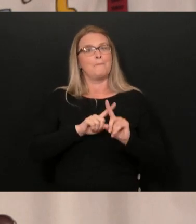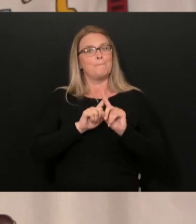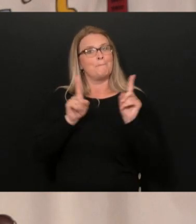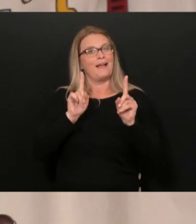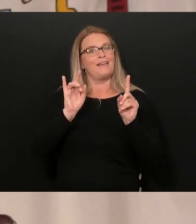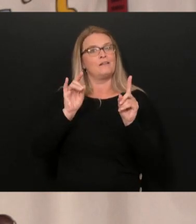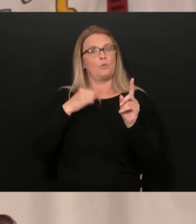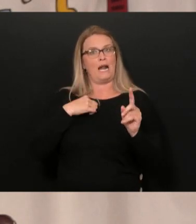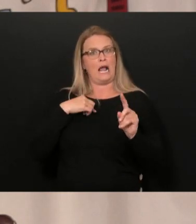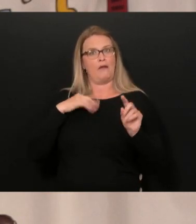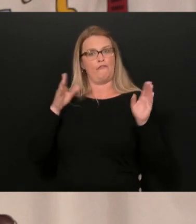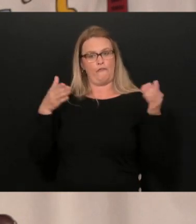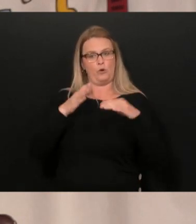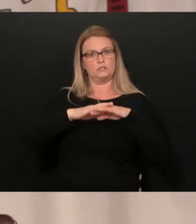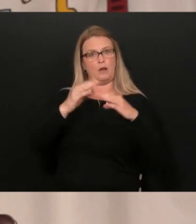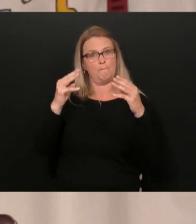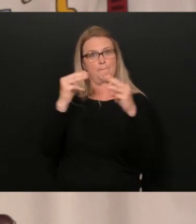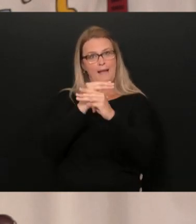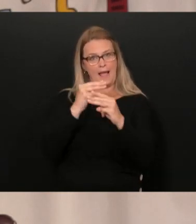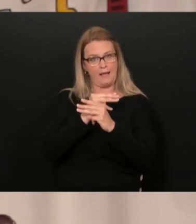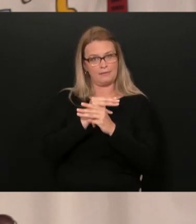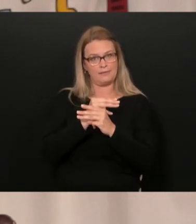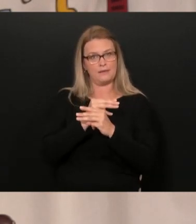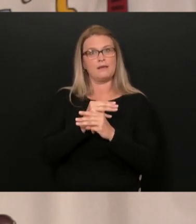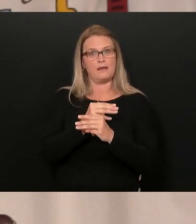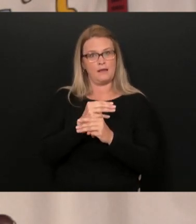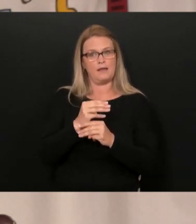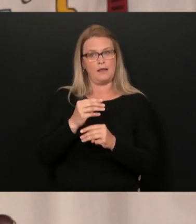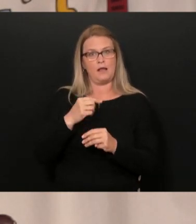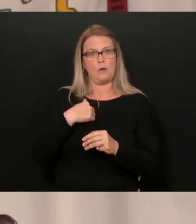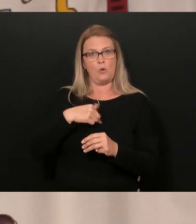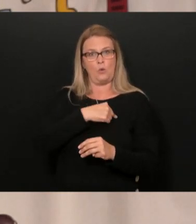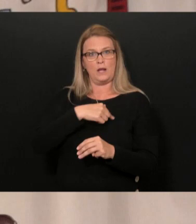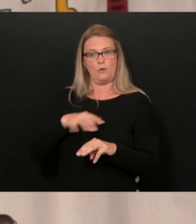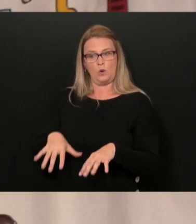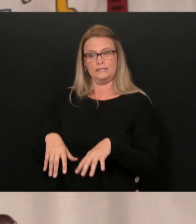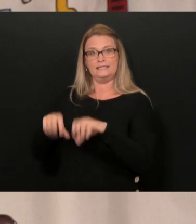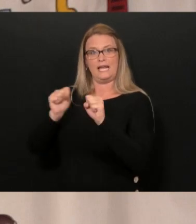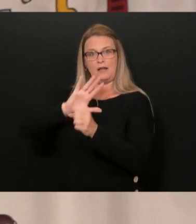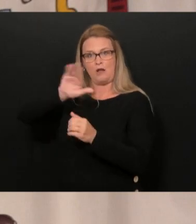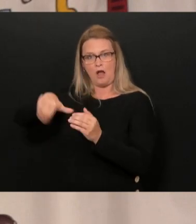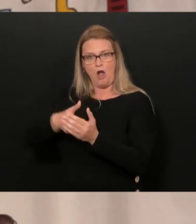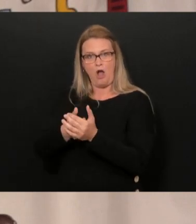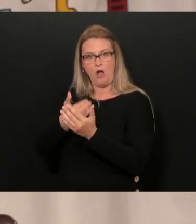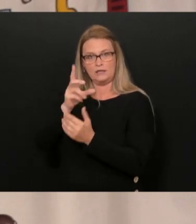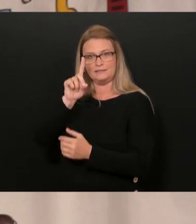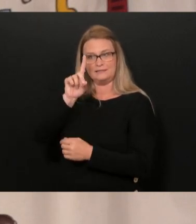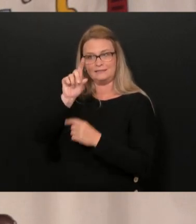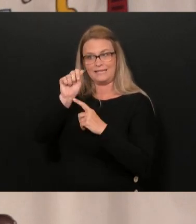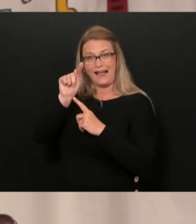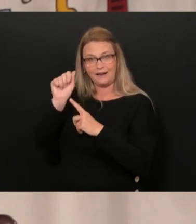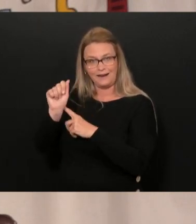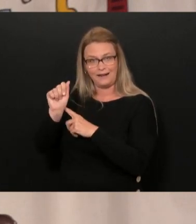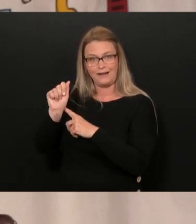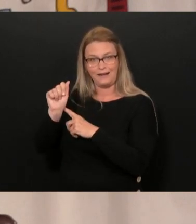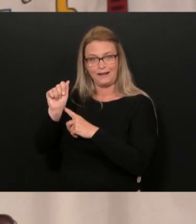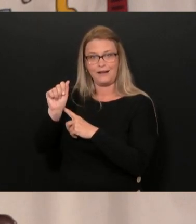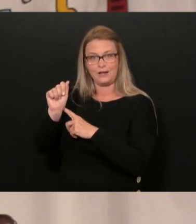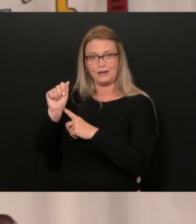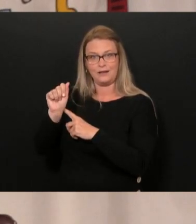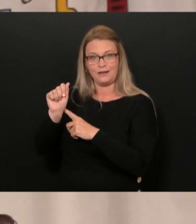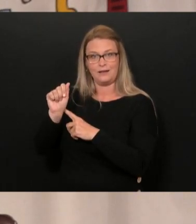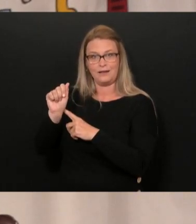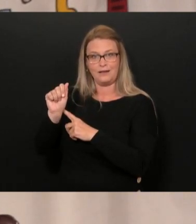You know, we're going to take all the data that we have or that